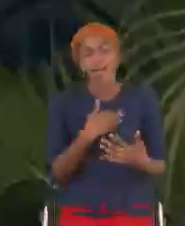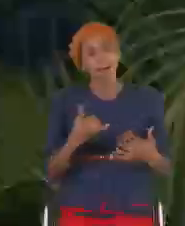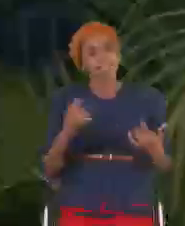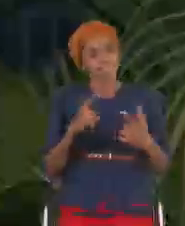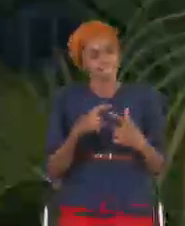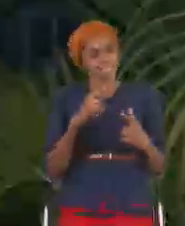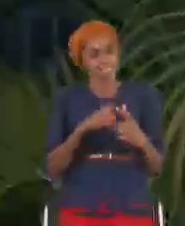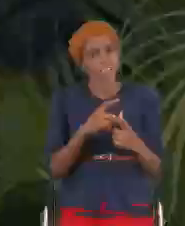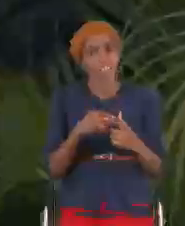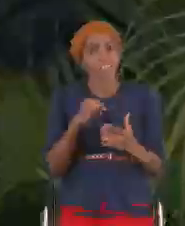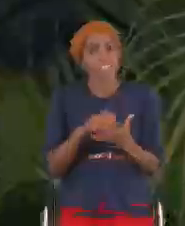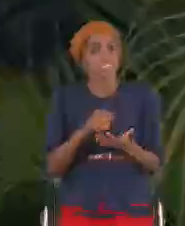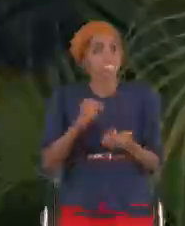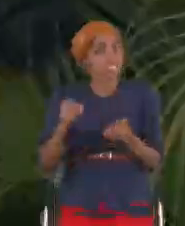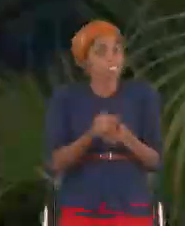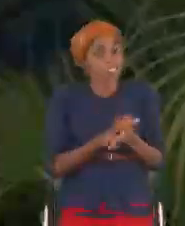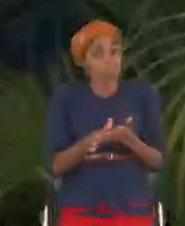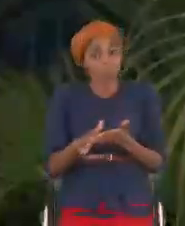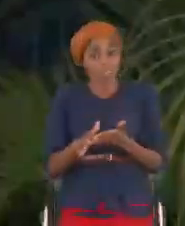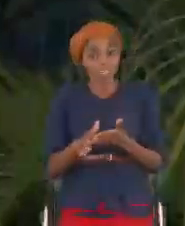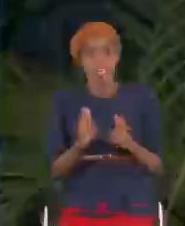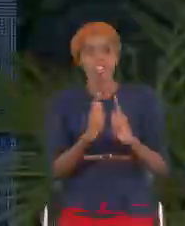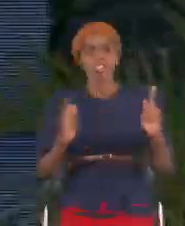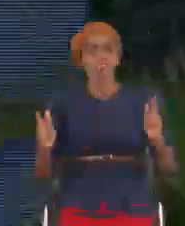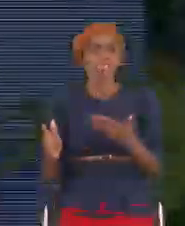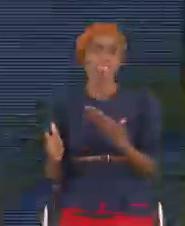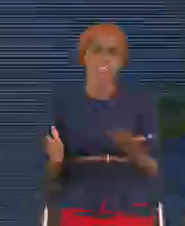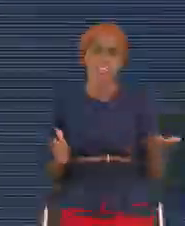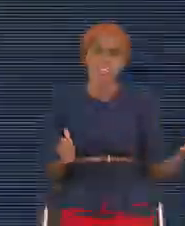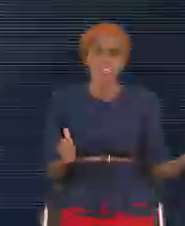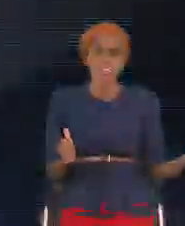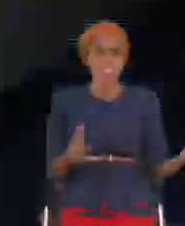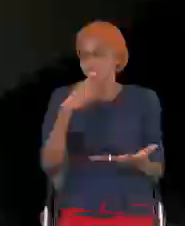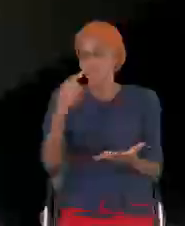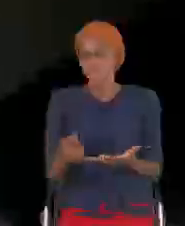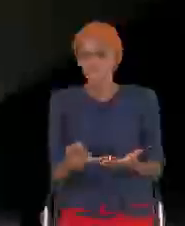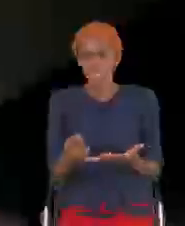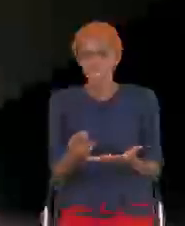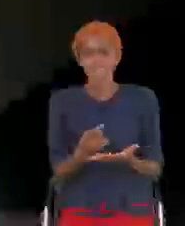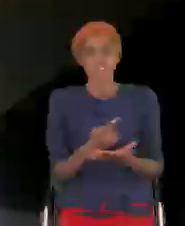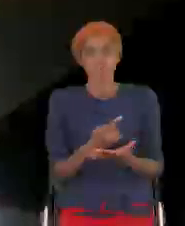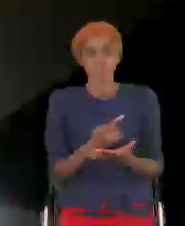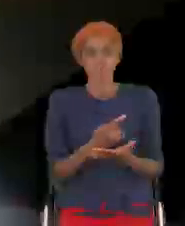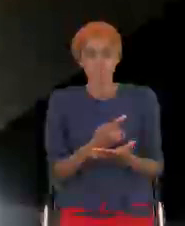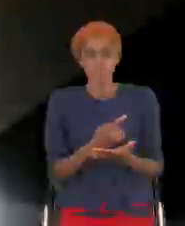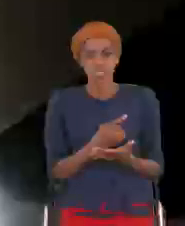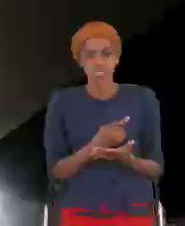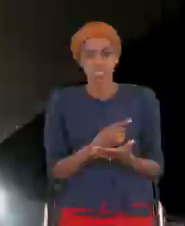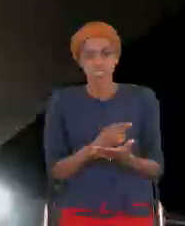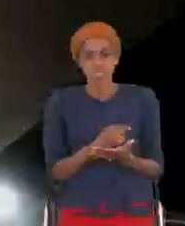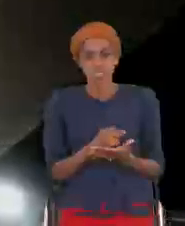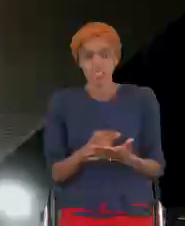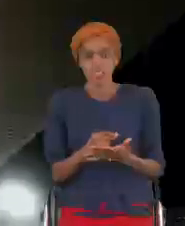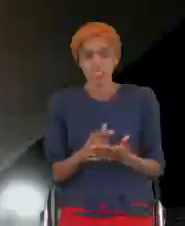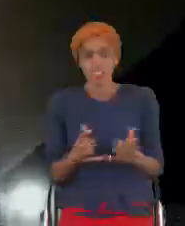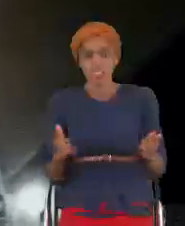it destroys great things. It says in verse 6, it says,